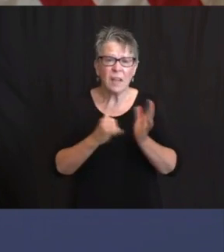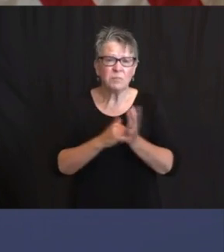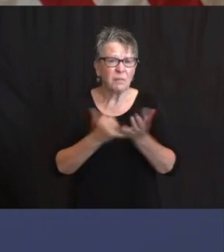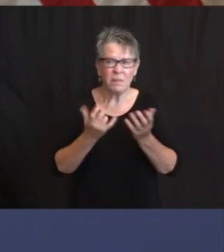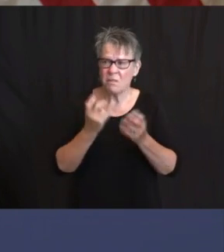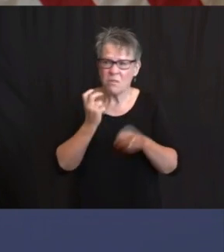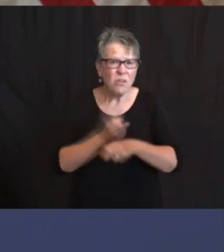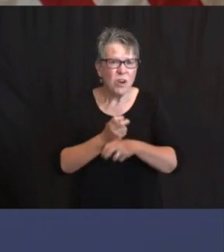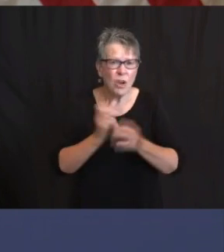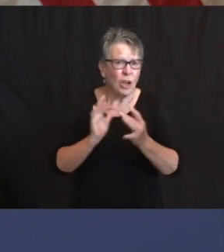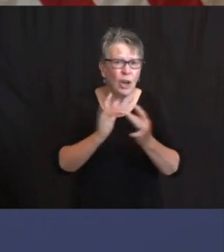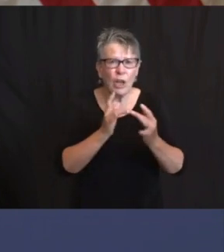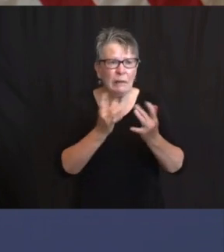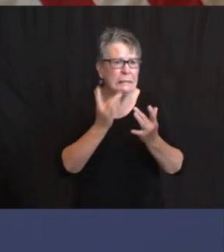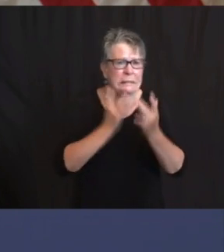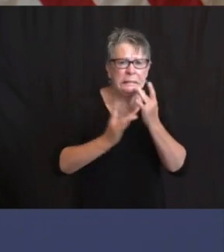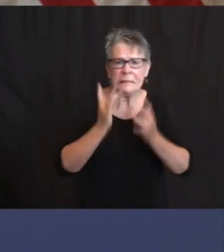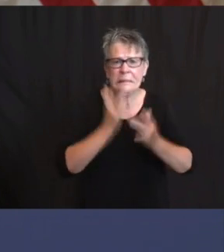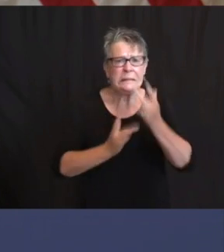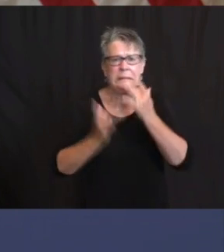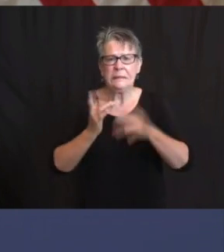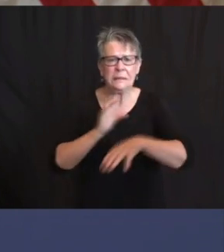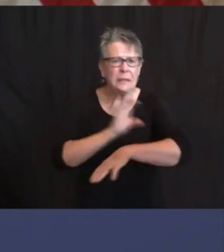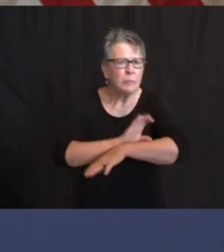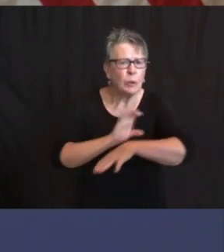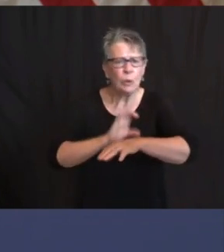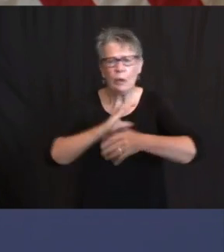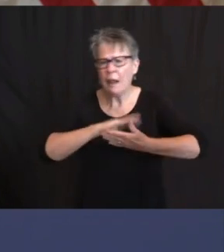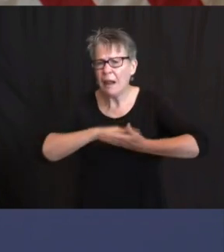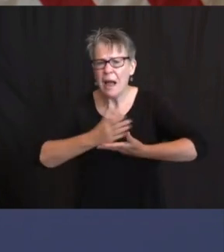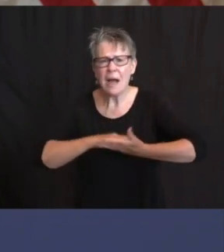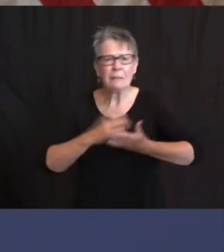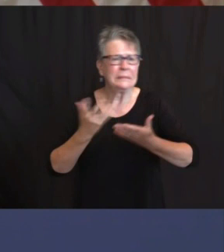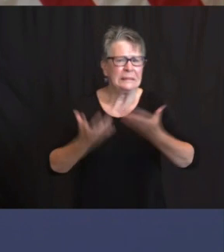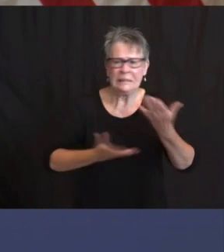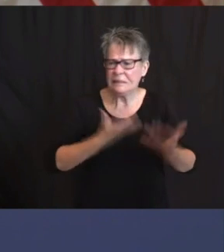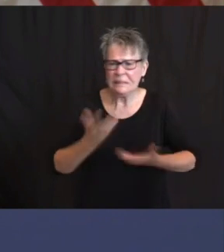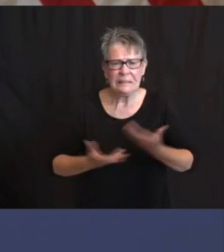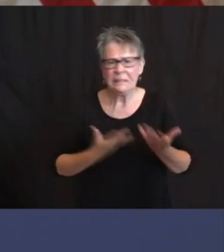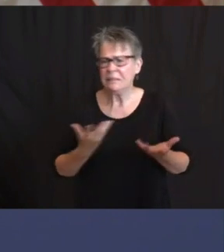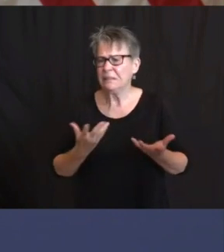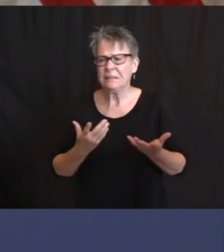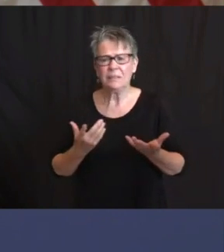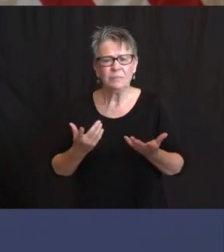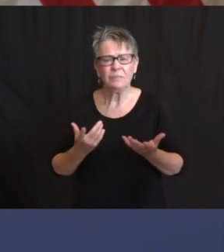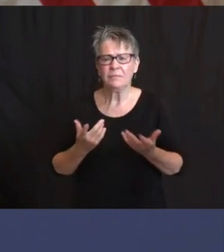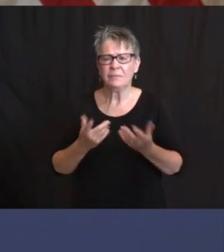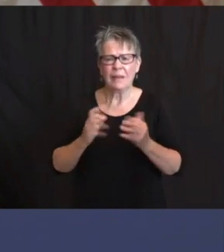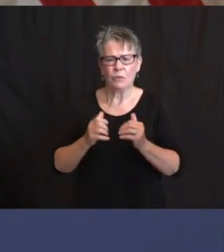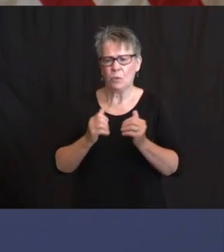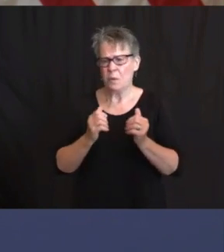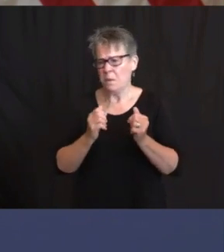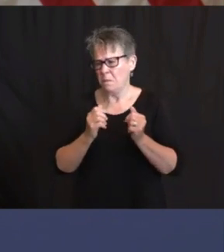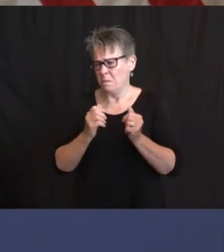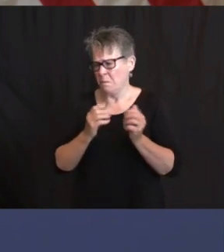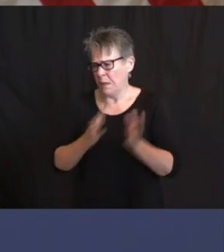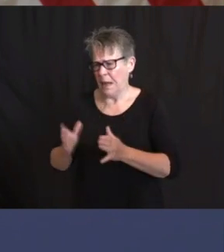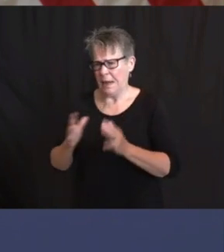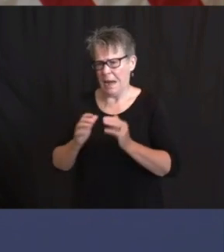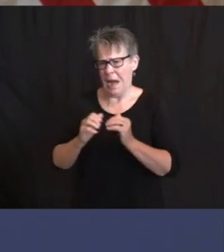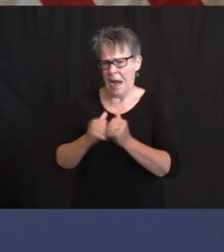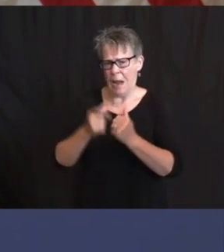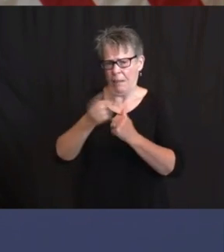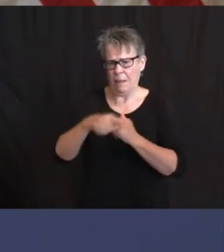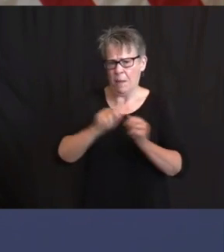for health. So I think this balance that we have, while allowing some flexibility, we have some baselines that